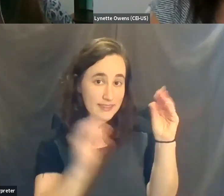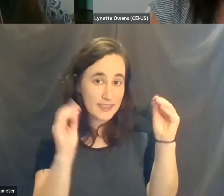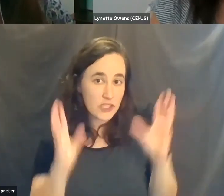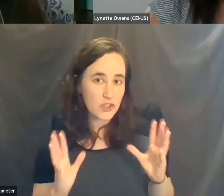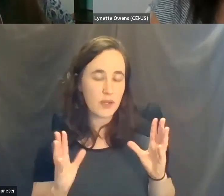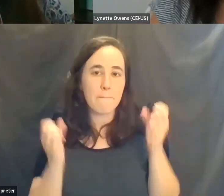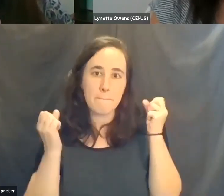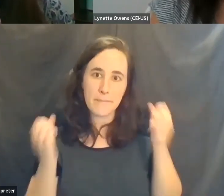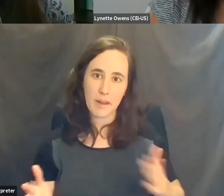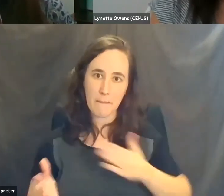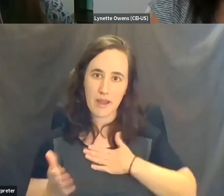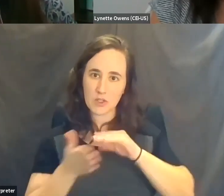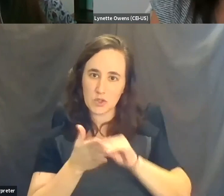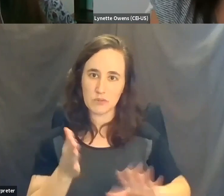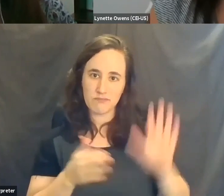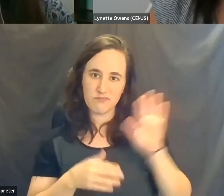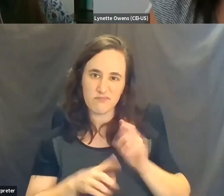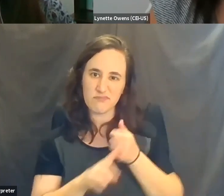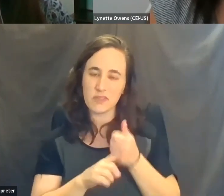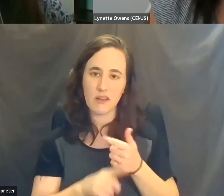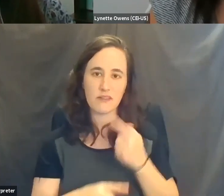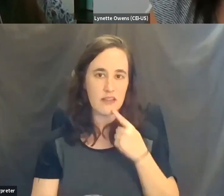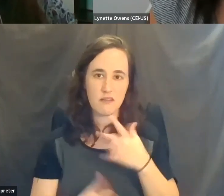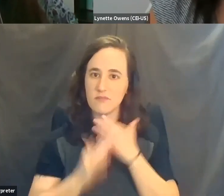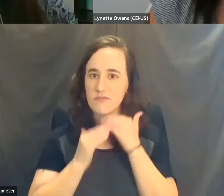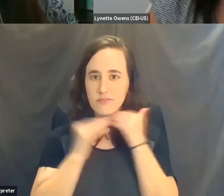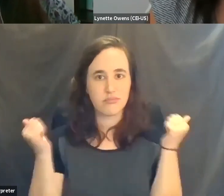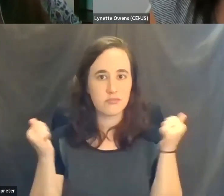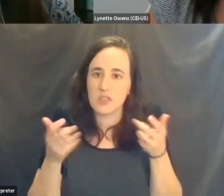me that they didn't want to look at a screen anymore. They were just too tired,